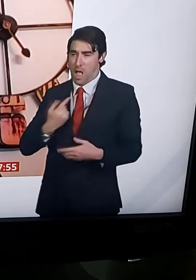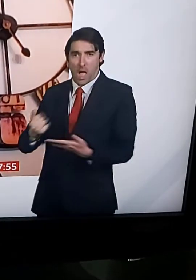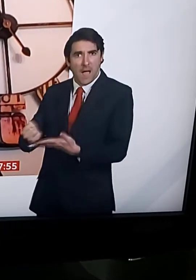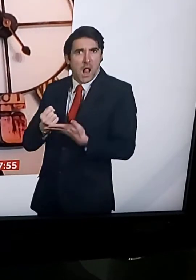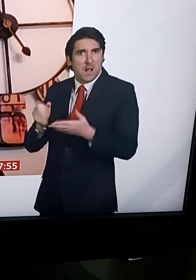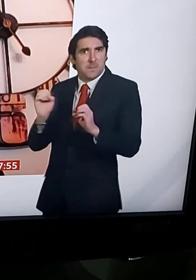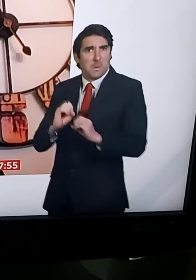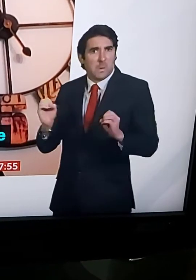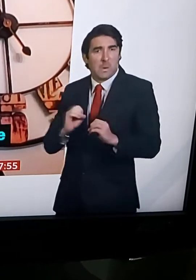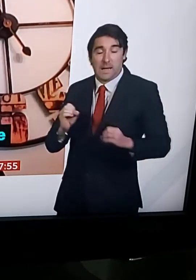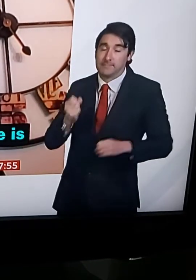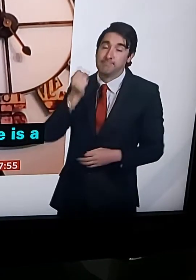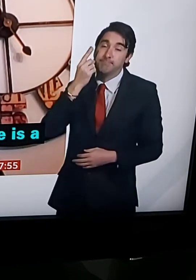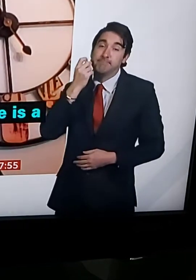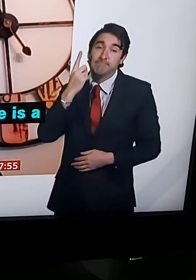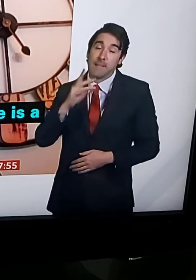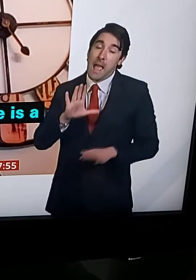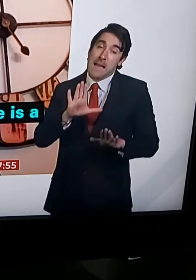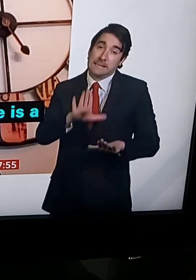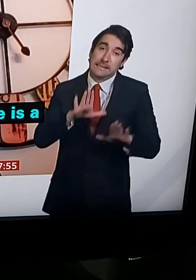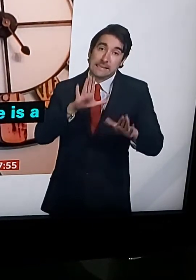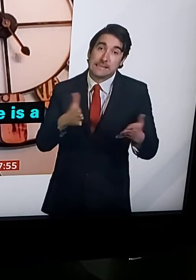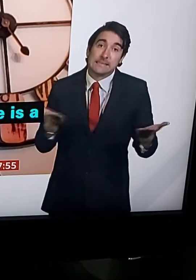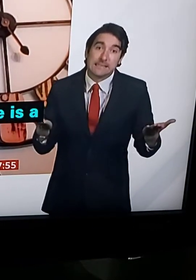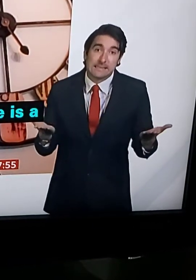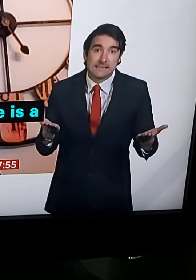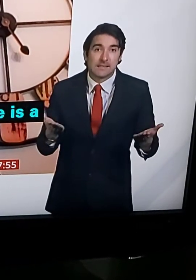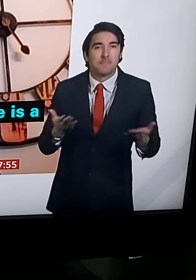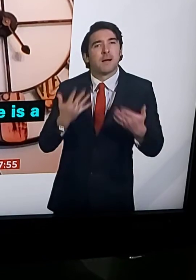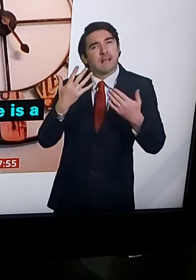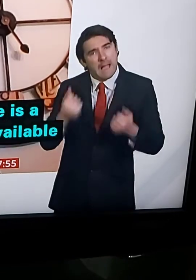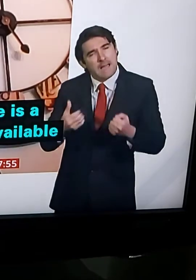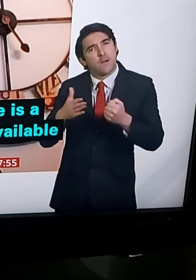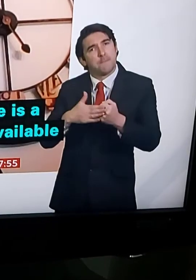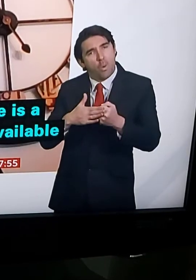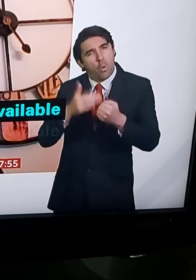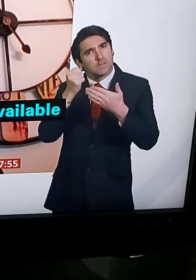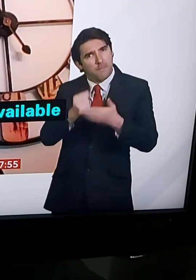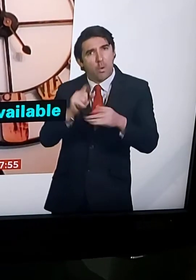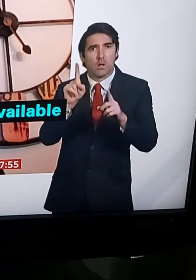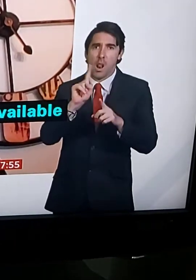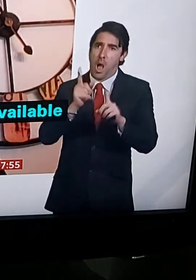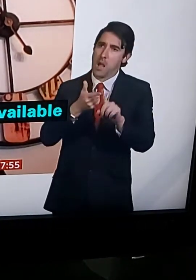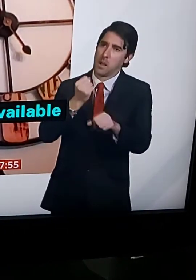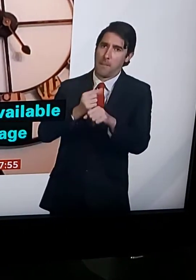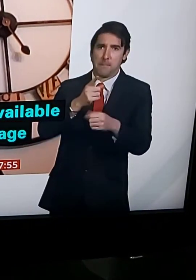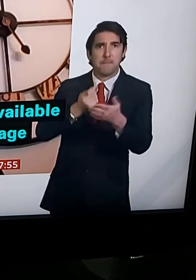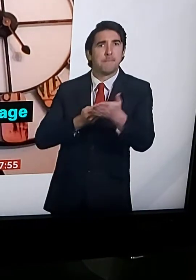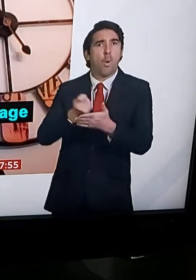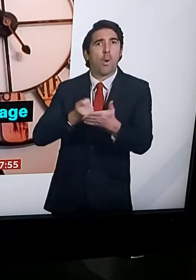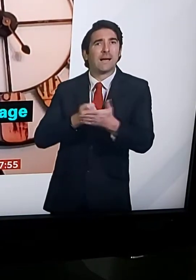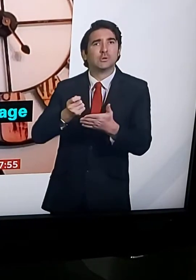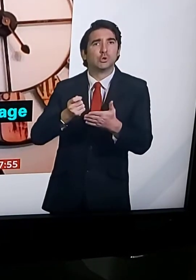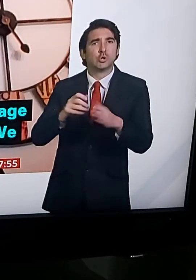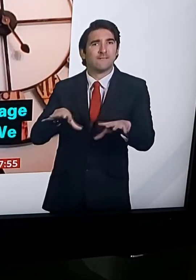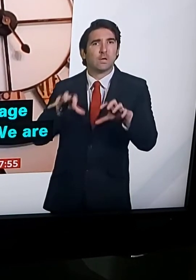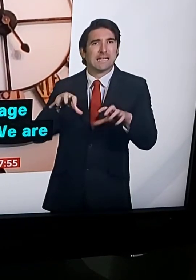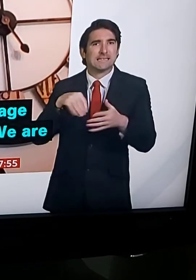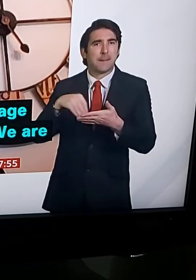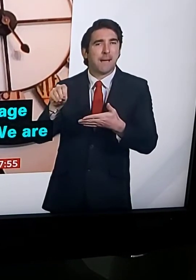of support available, looking at things like mortgage holidays, looking at loans. We are also been